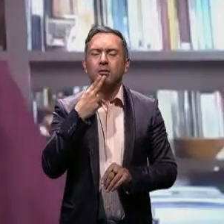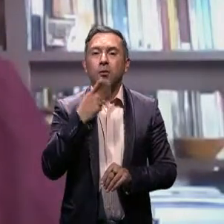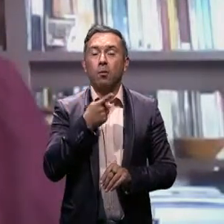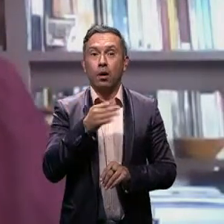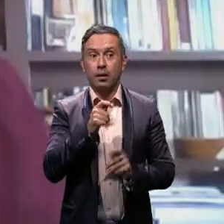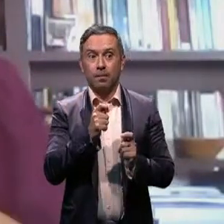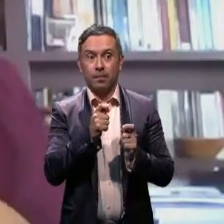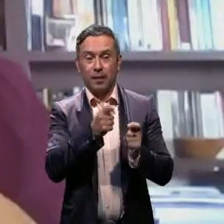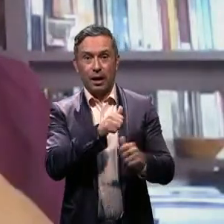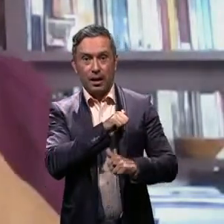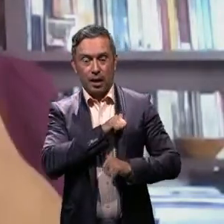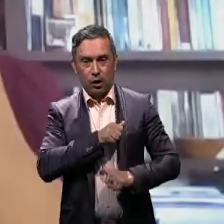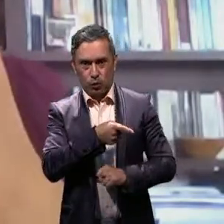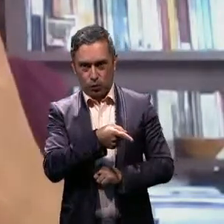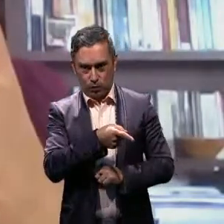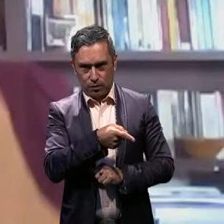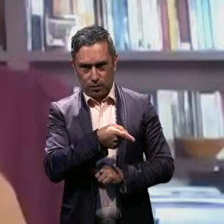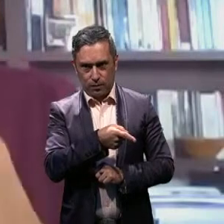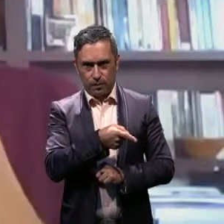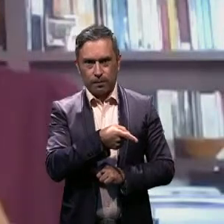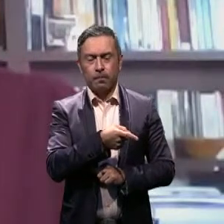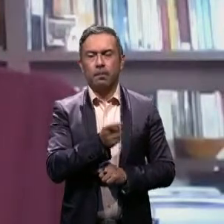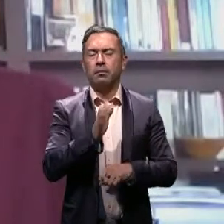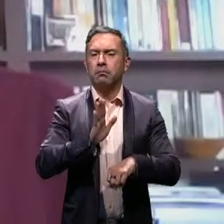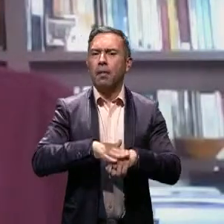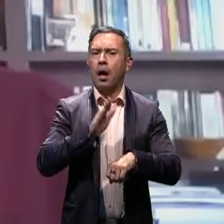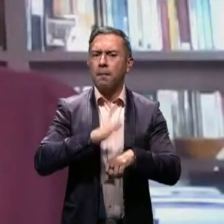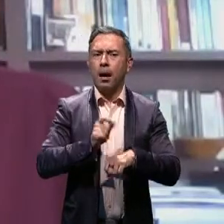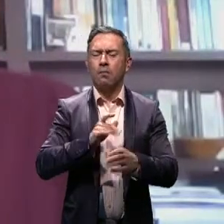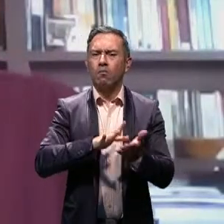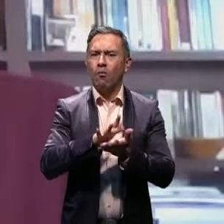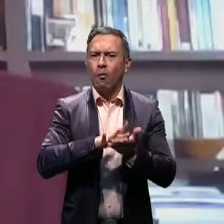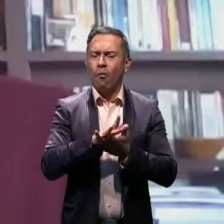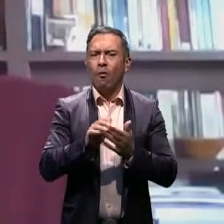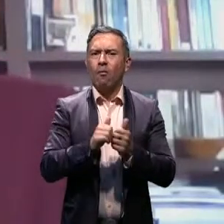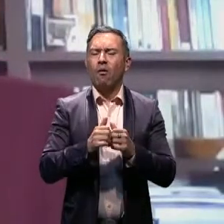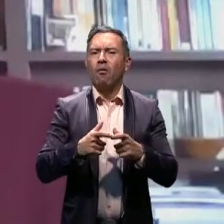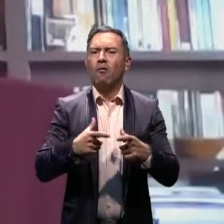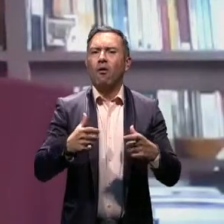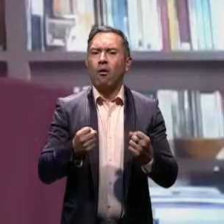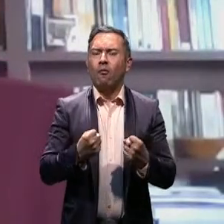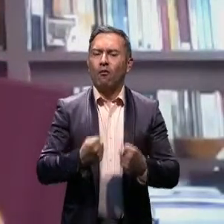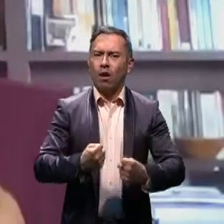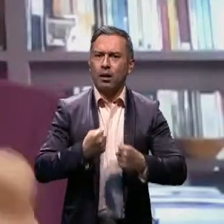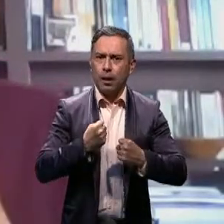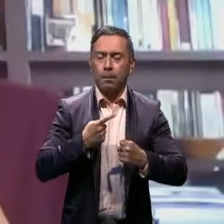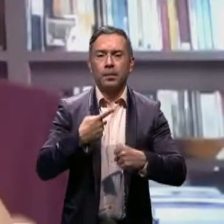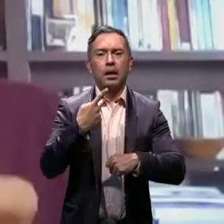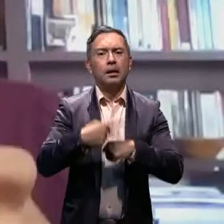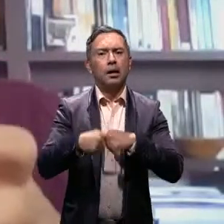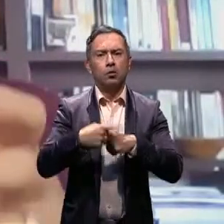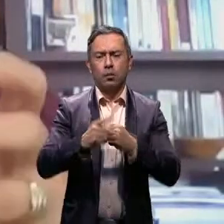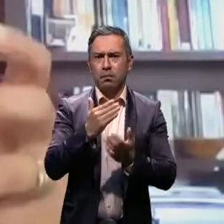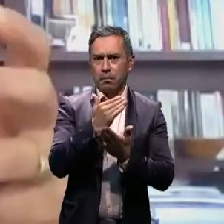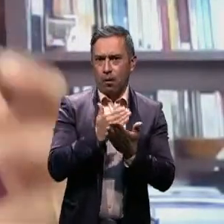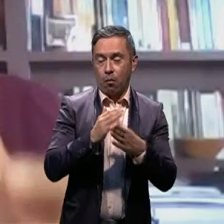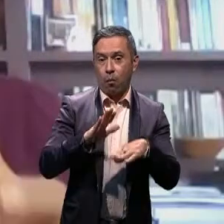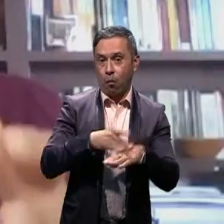that will allow for these positions to take place with a lot of strength, with lower